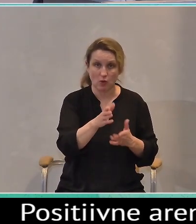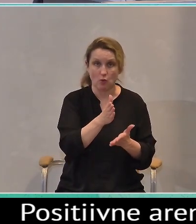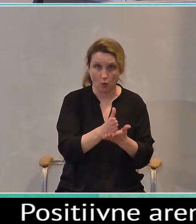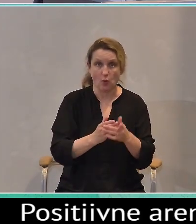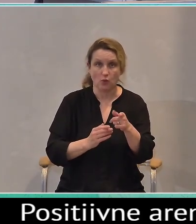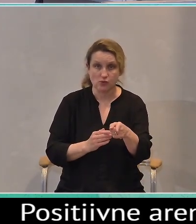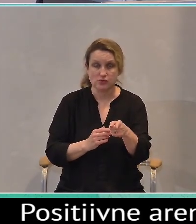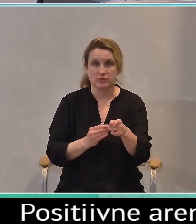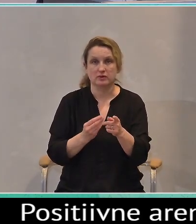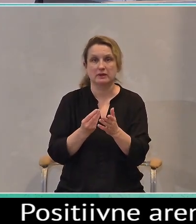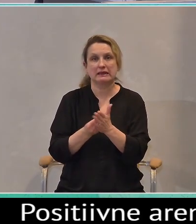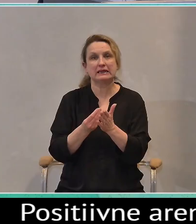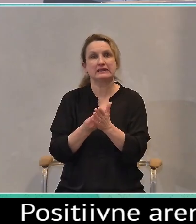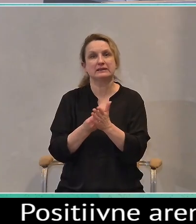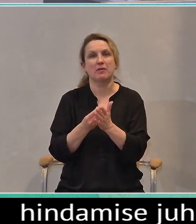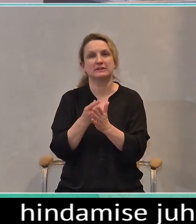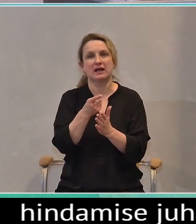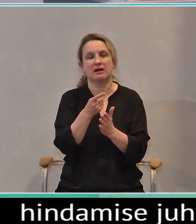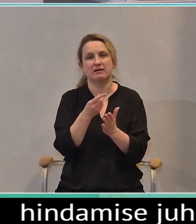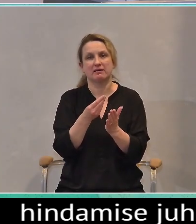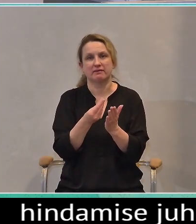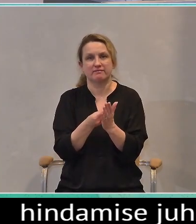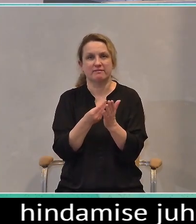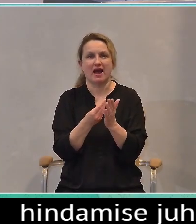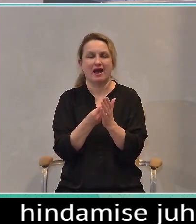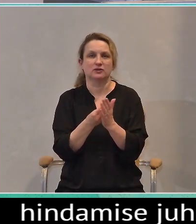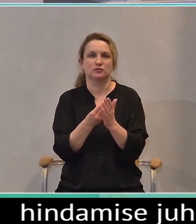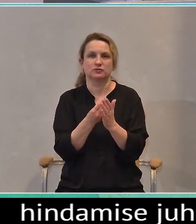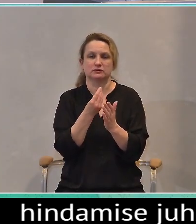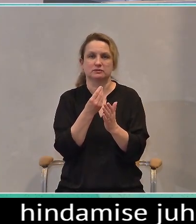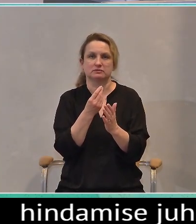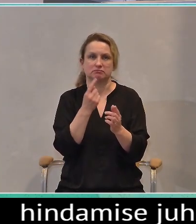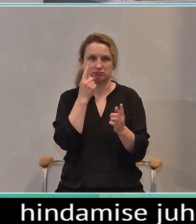meaning drugs that have a long-term benefit